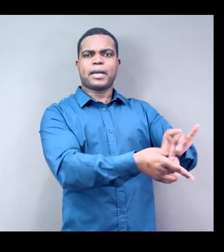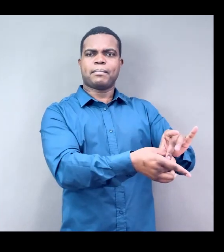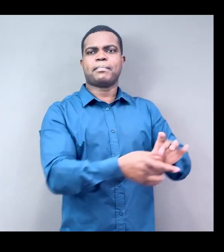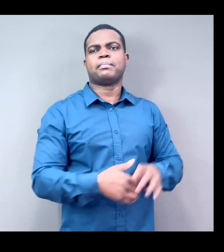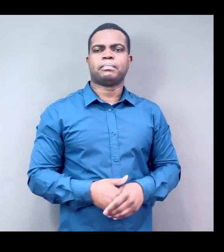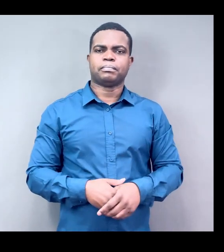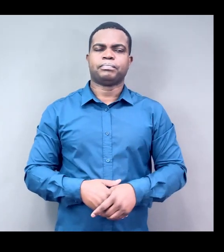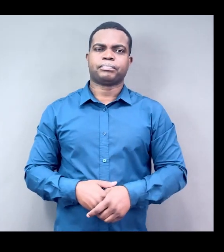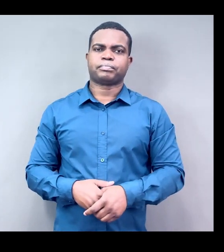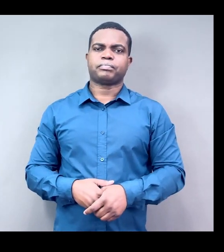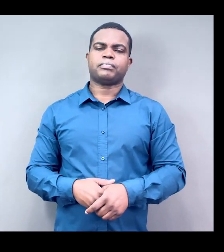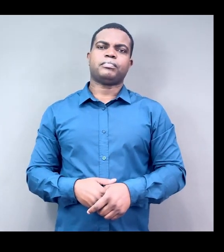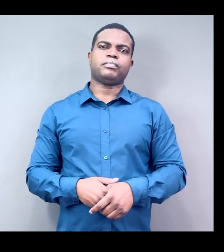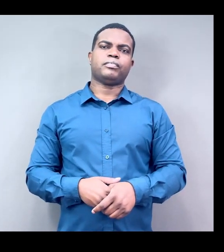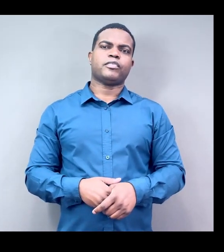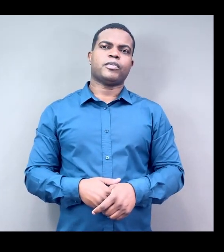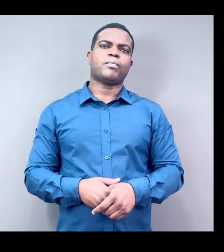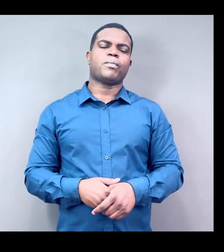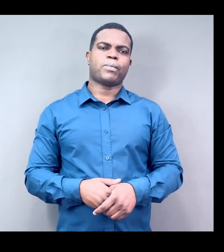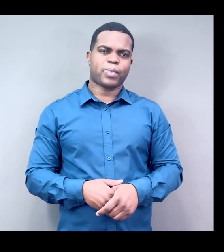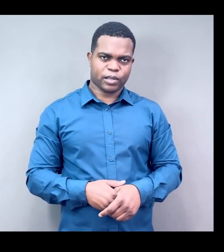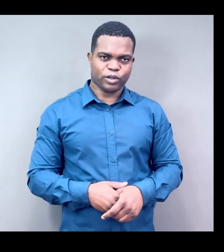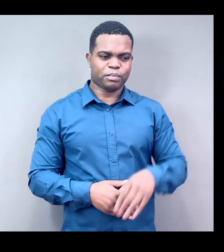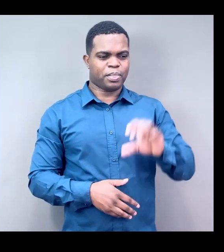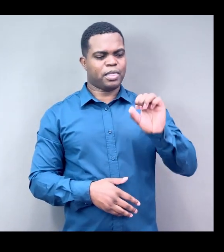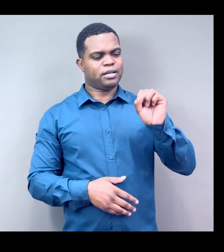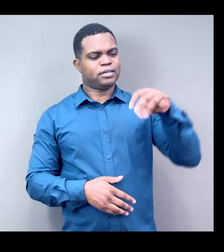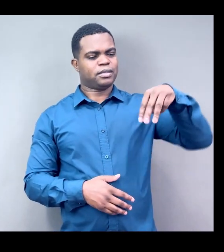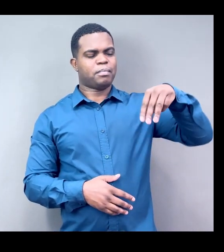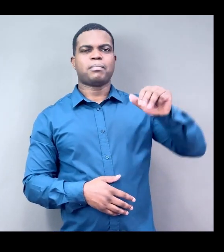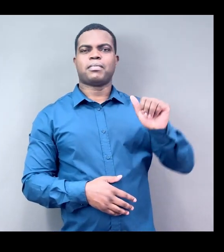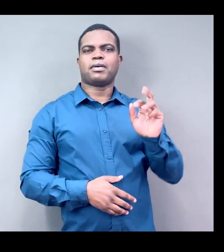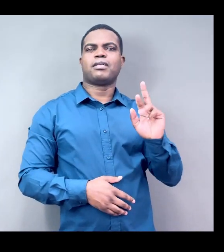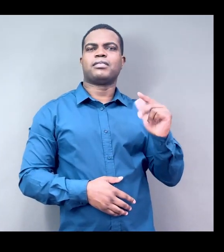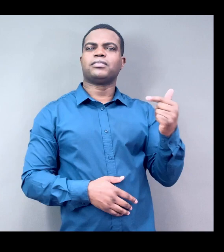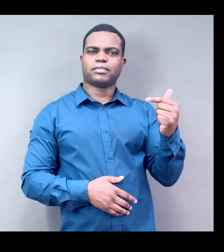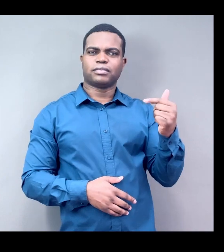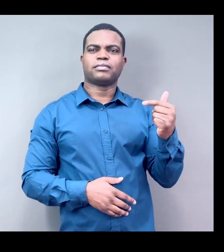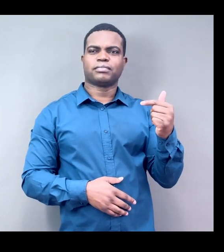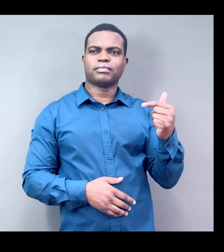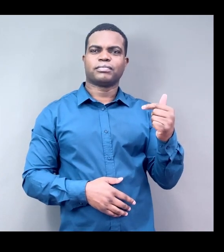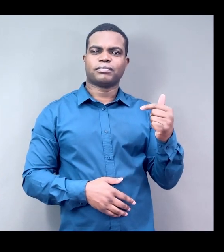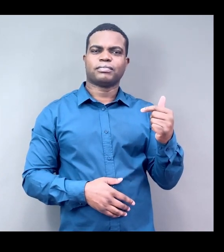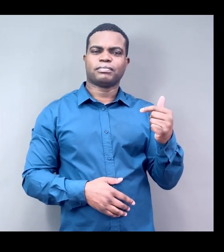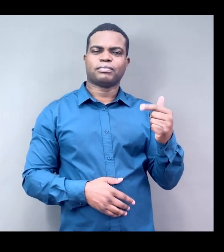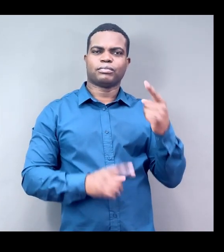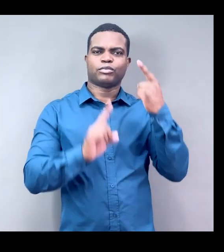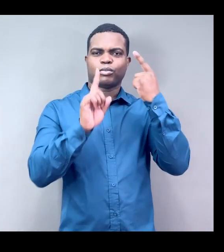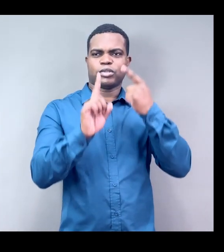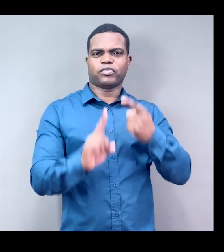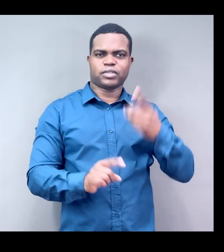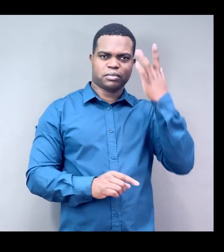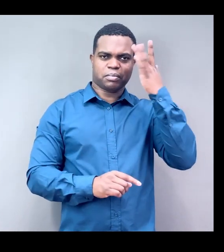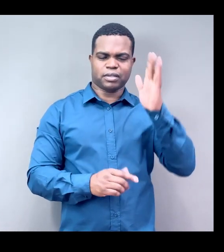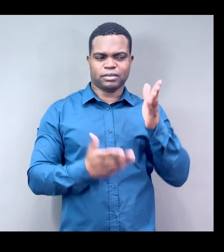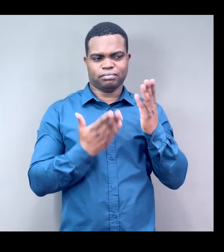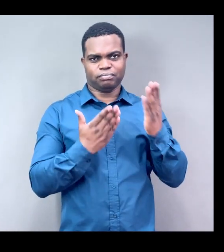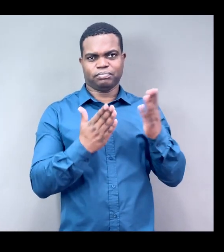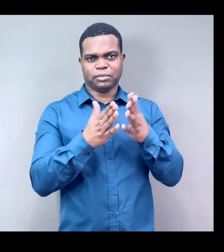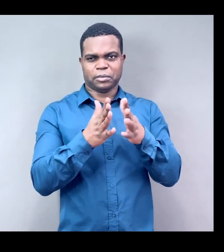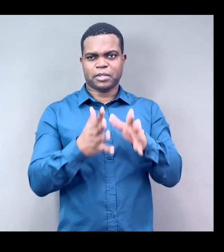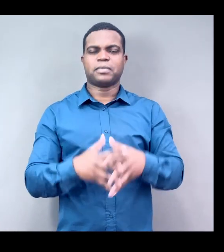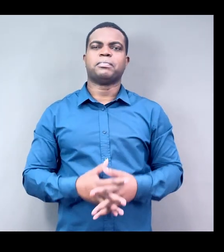objectives must be time bound, specific, measurable, achievable, relevant, and time